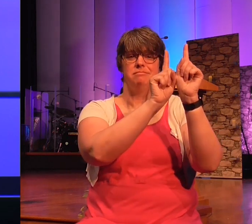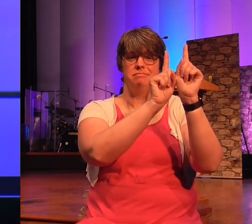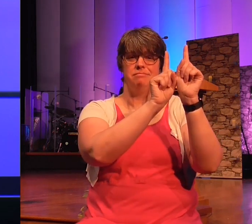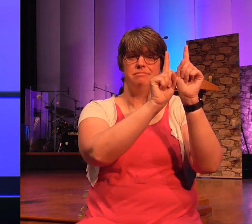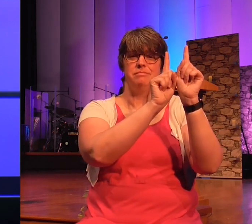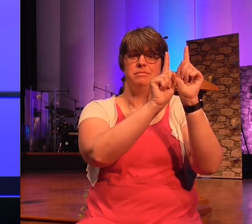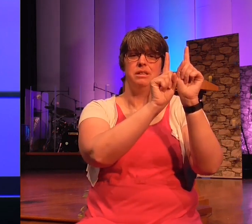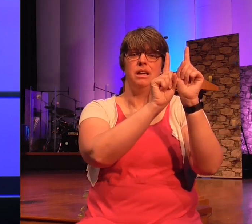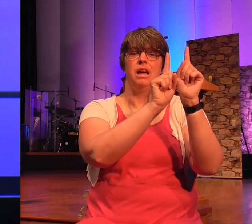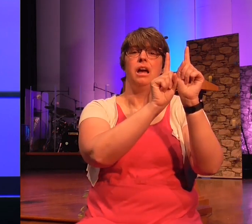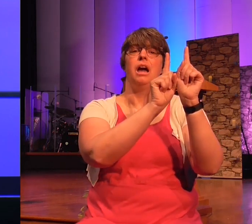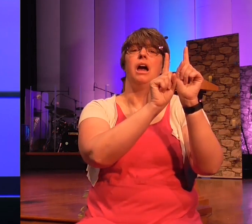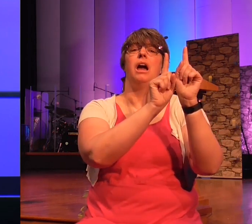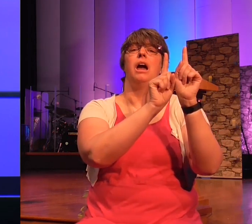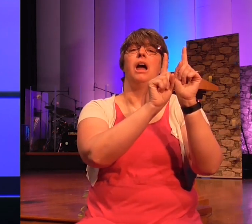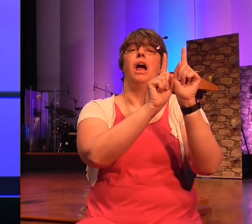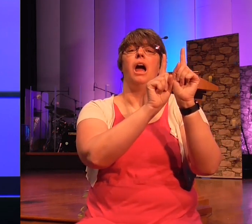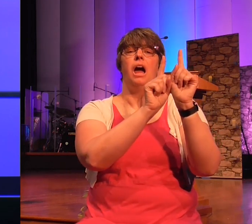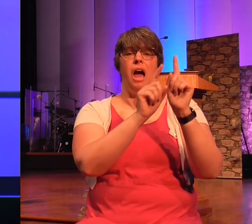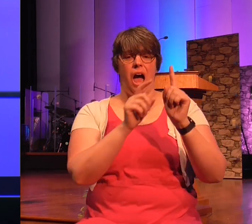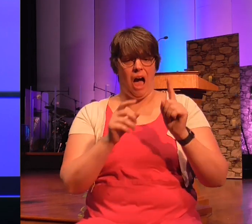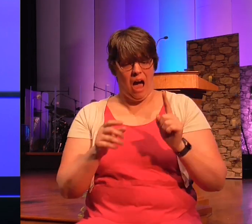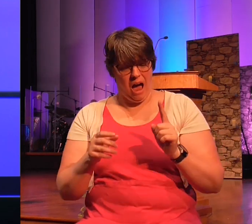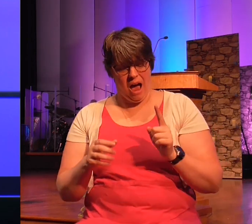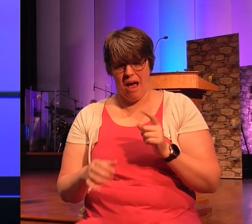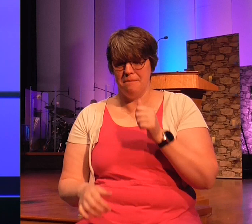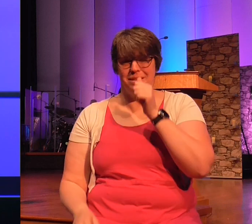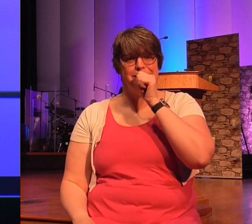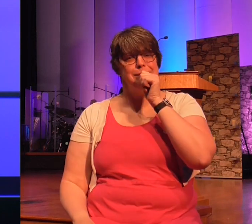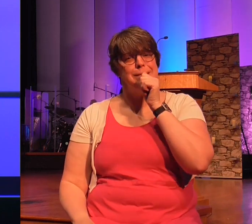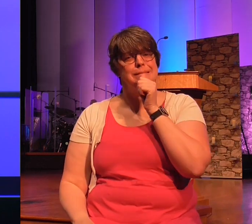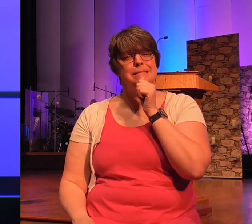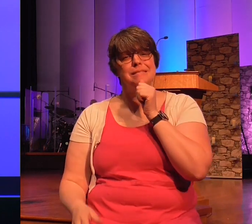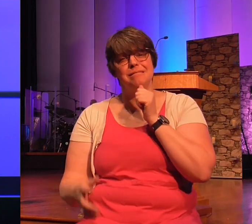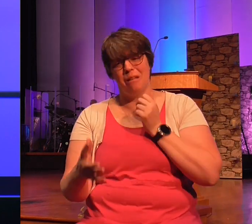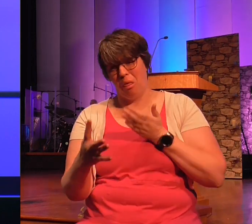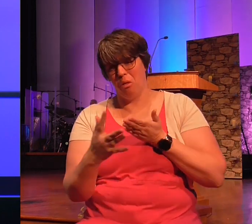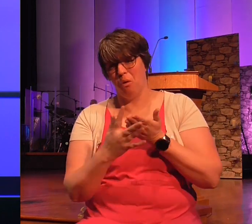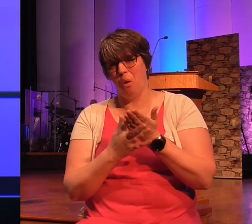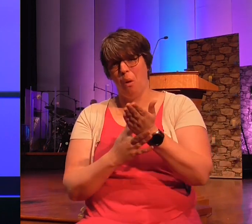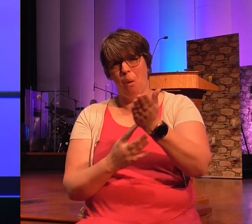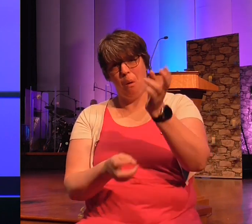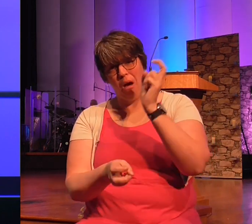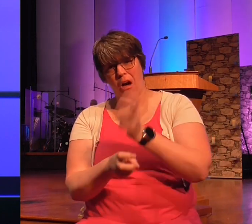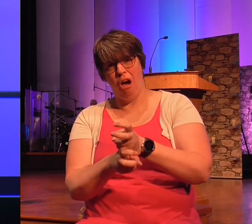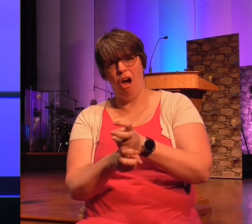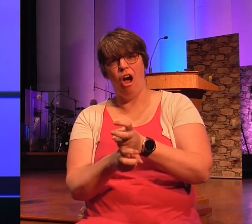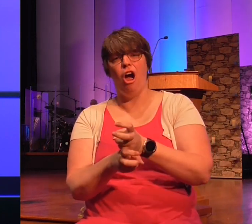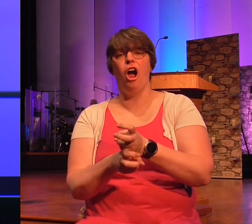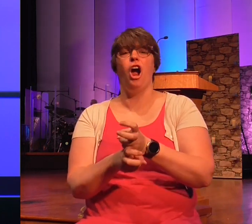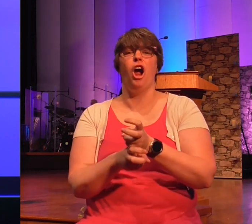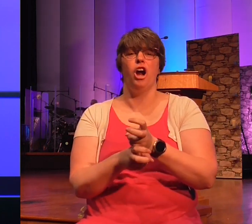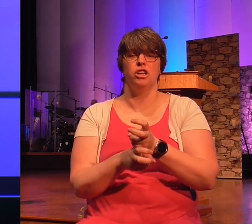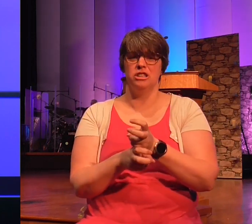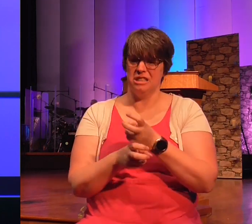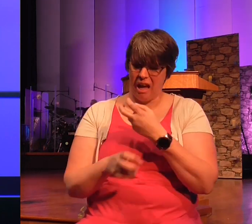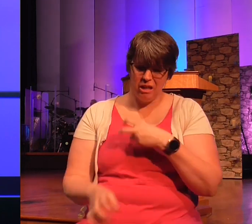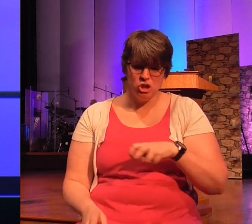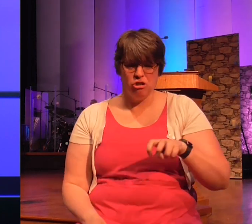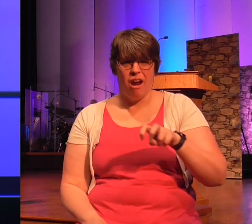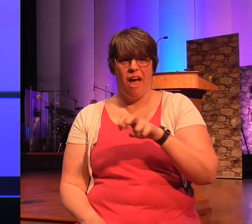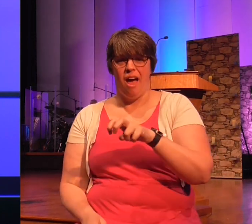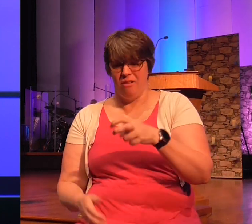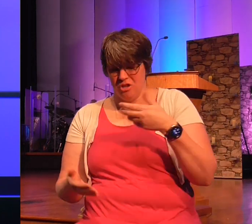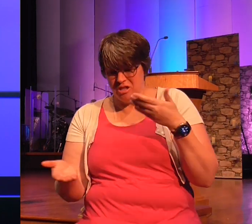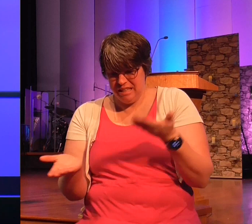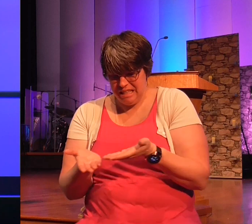are. I cross the hottest desert. I'll travel near or